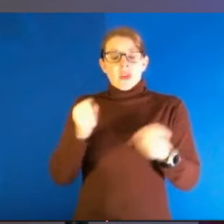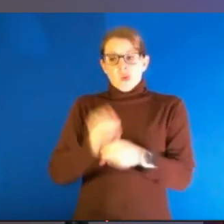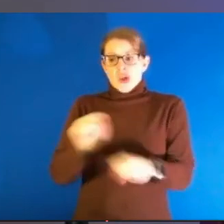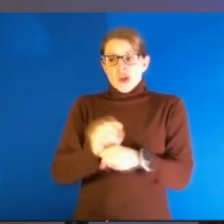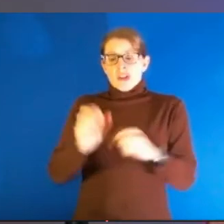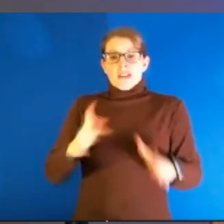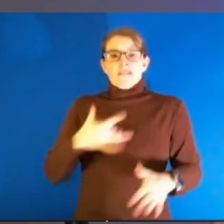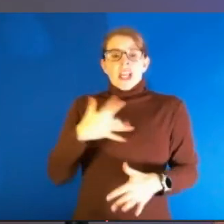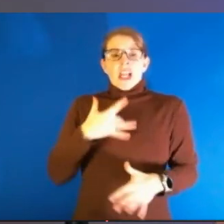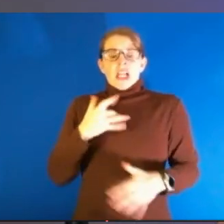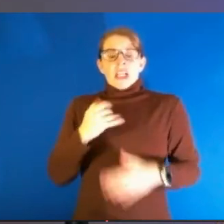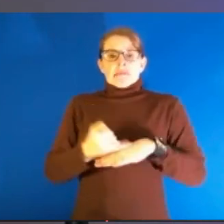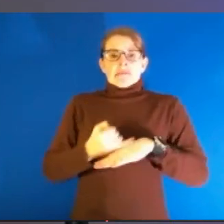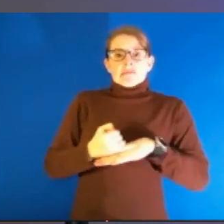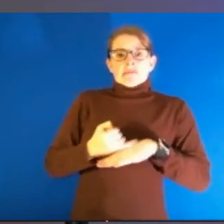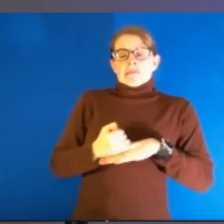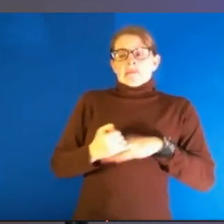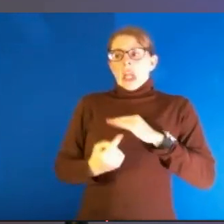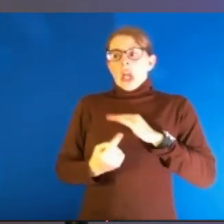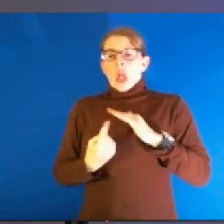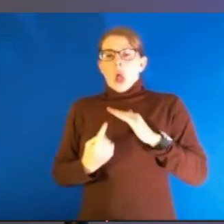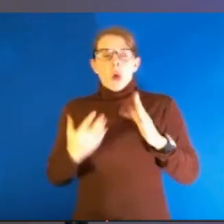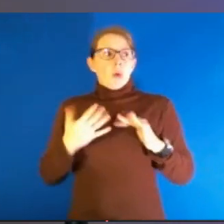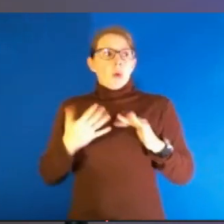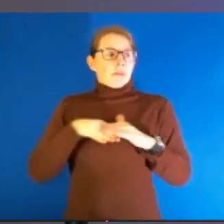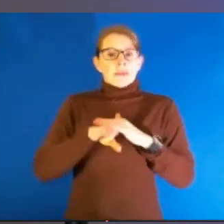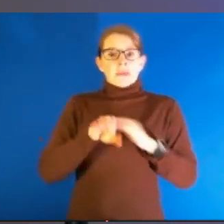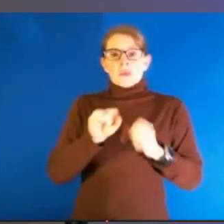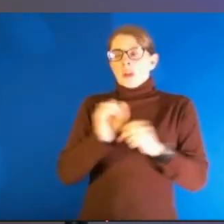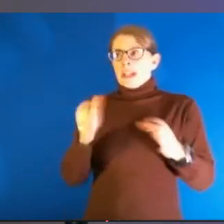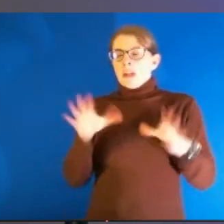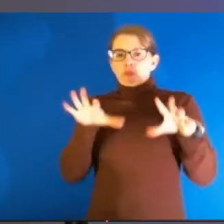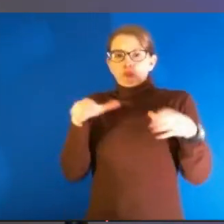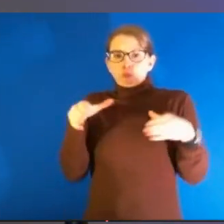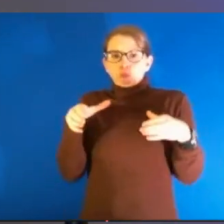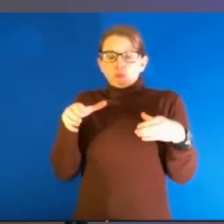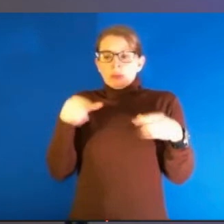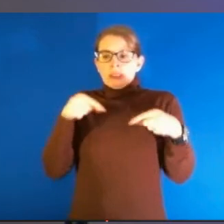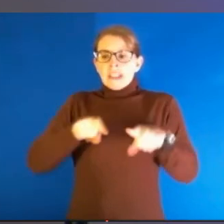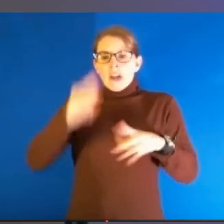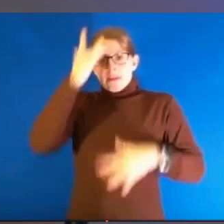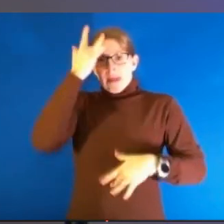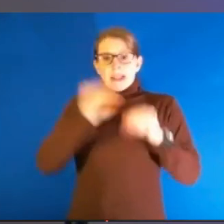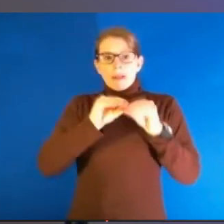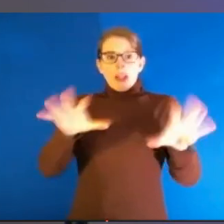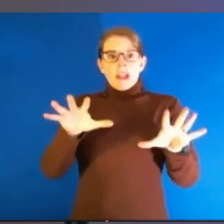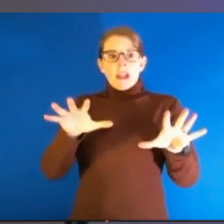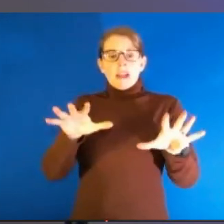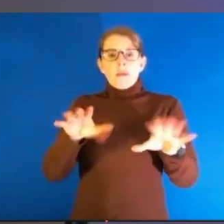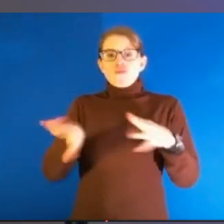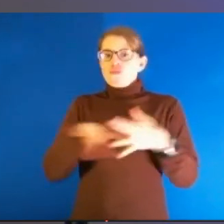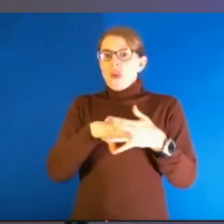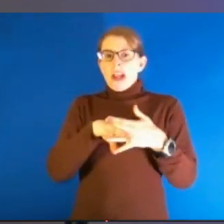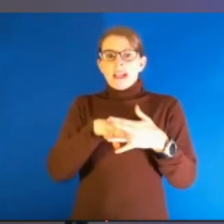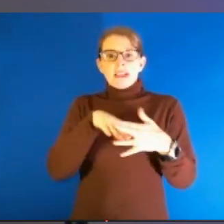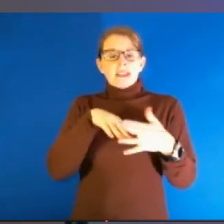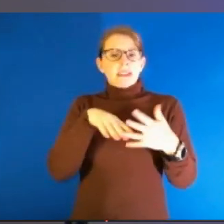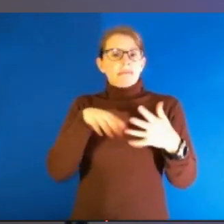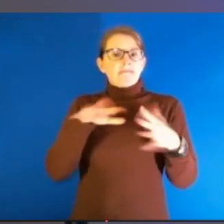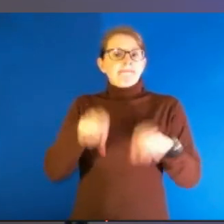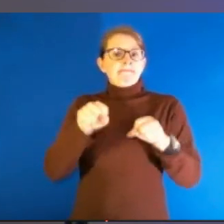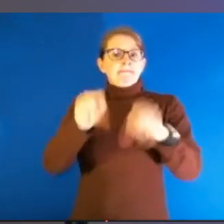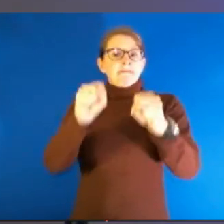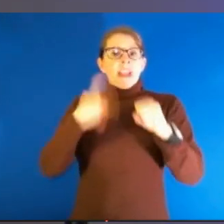this island alone when they come to work here during a pandemic. They haven't been able to take breaks that they need. And this has been going on for